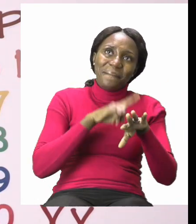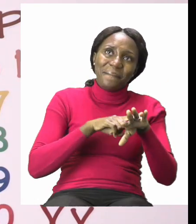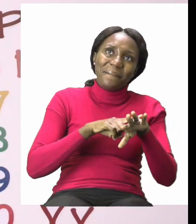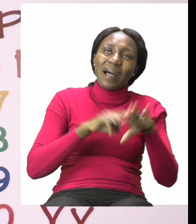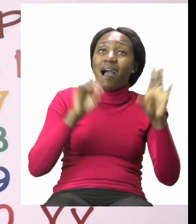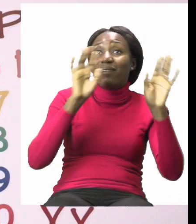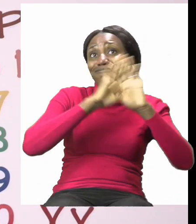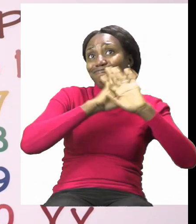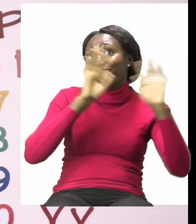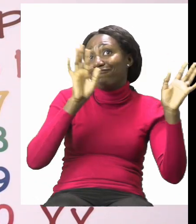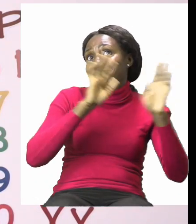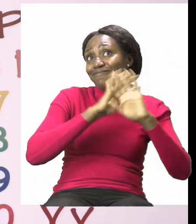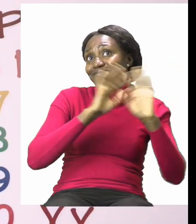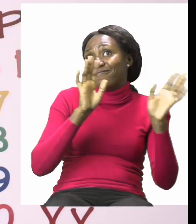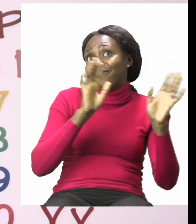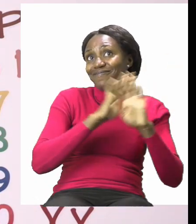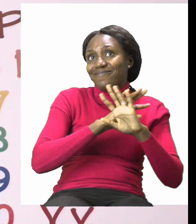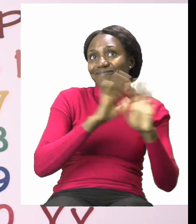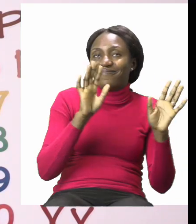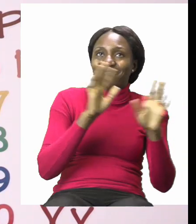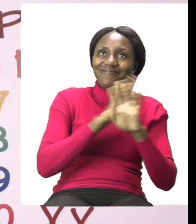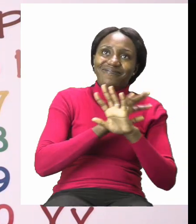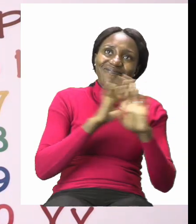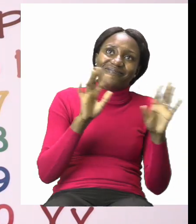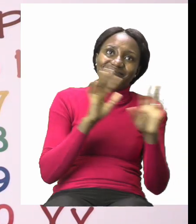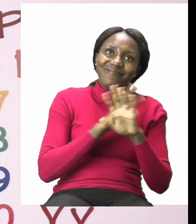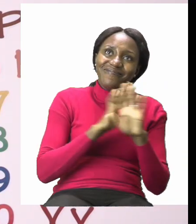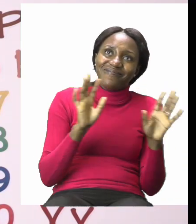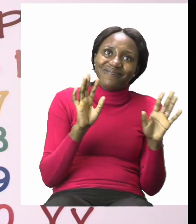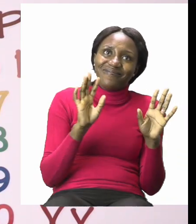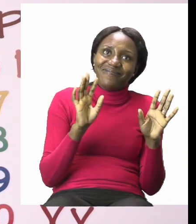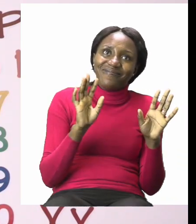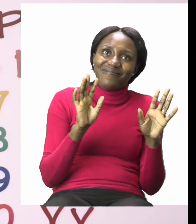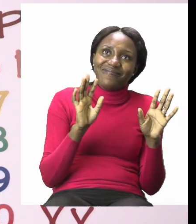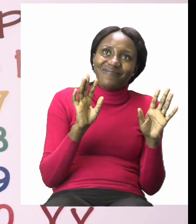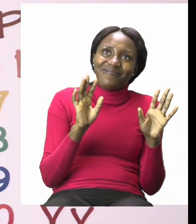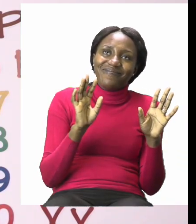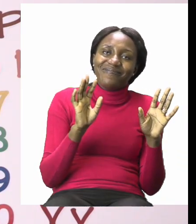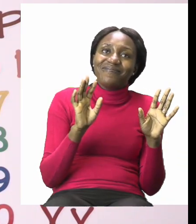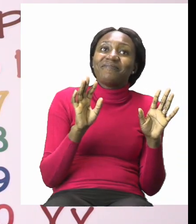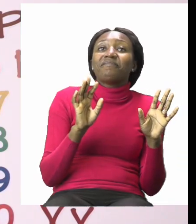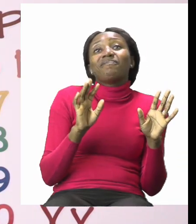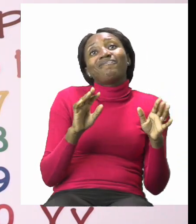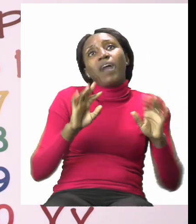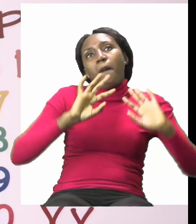goodbye. It's time to say goodbye.